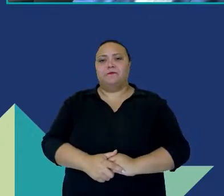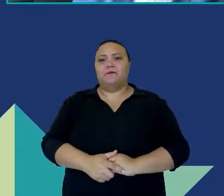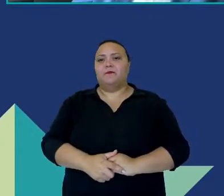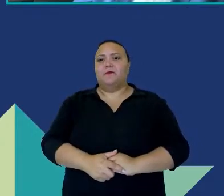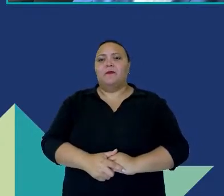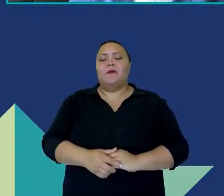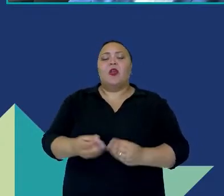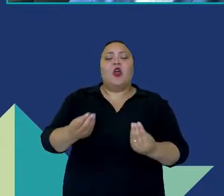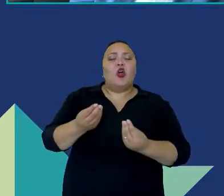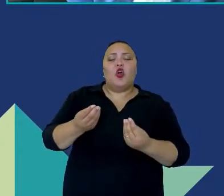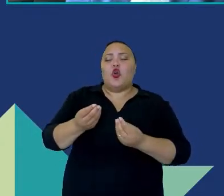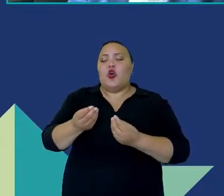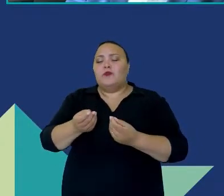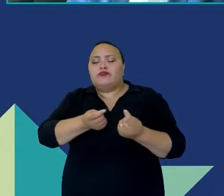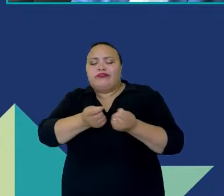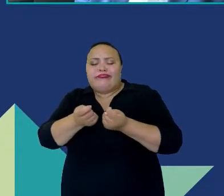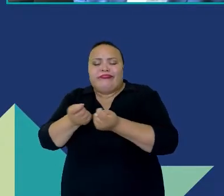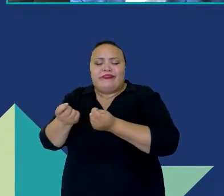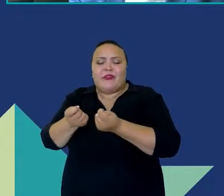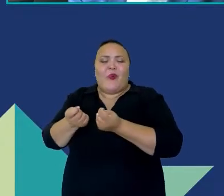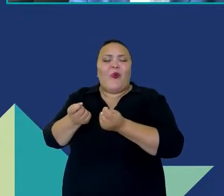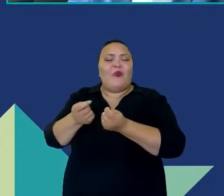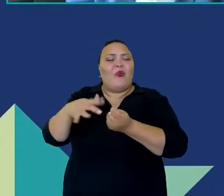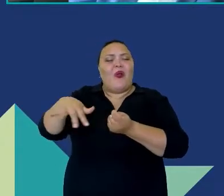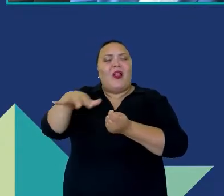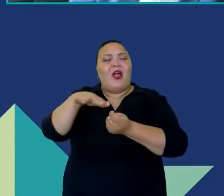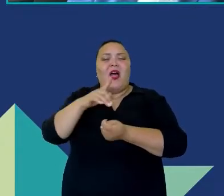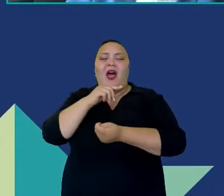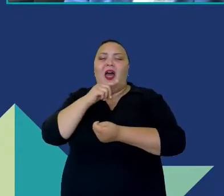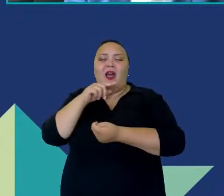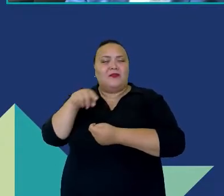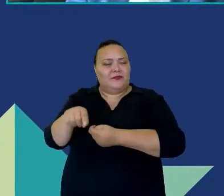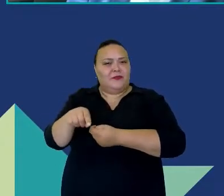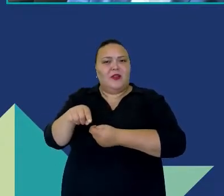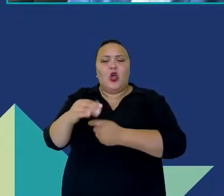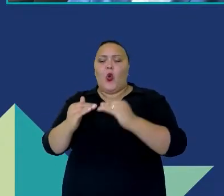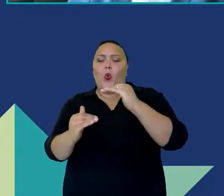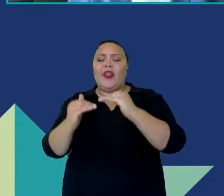management, so water levels, weirs, levels,